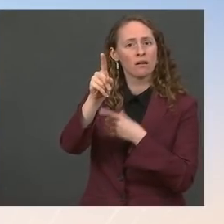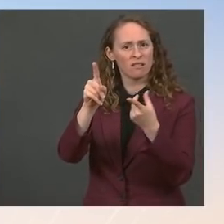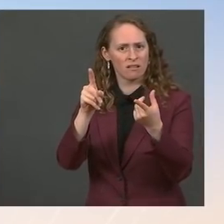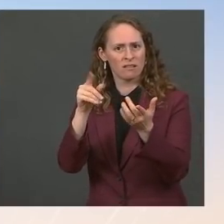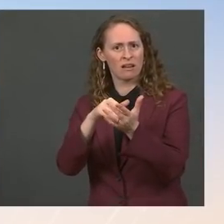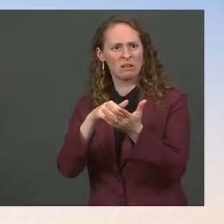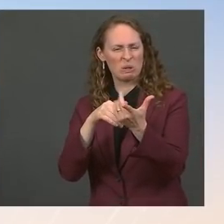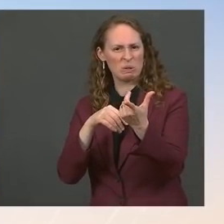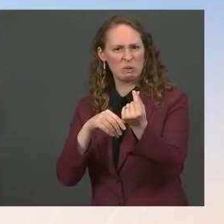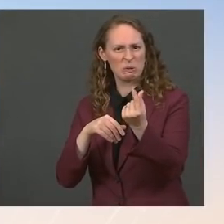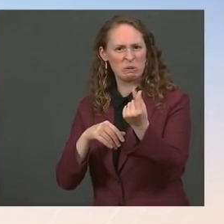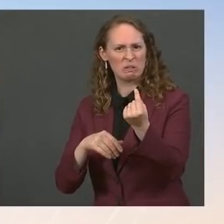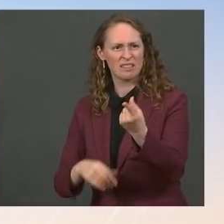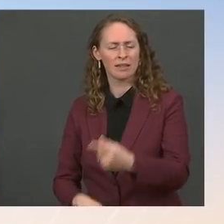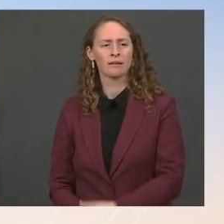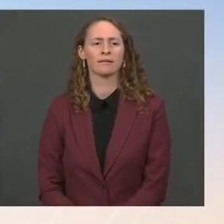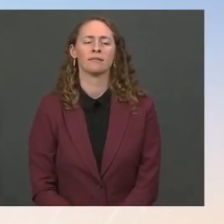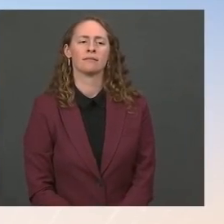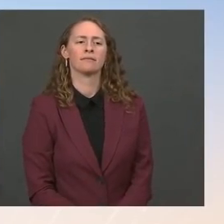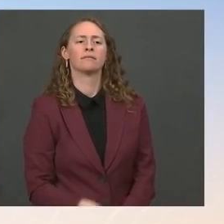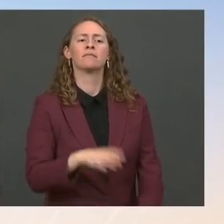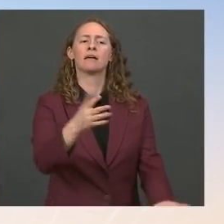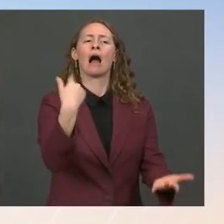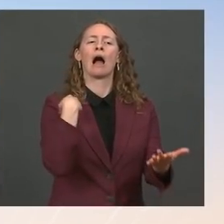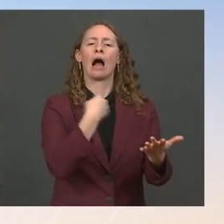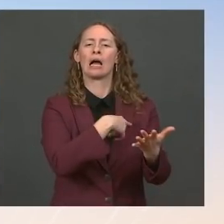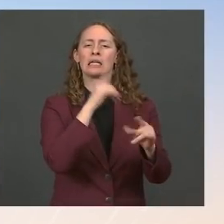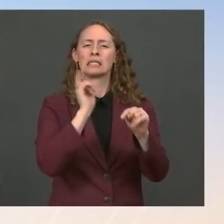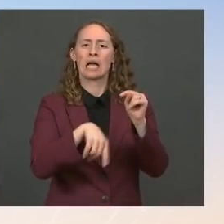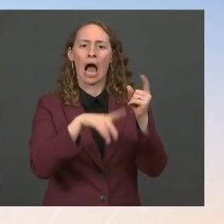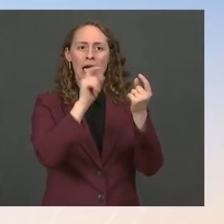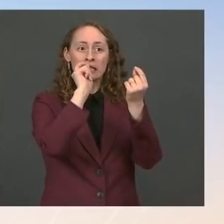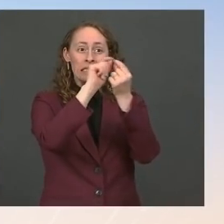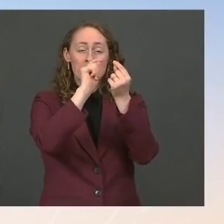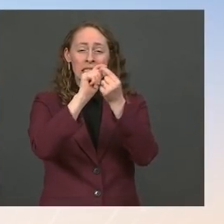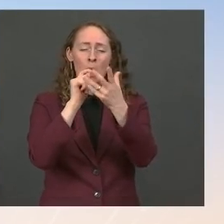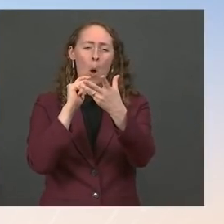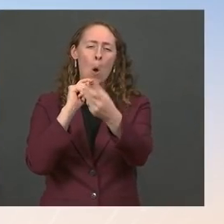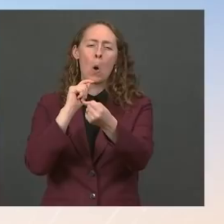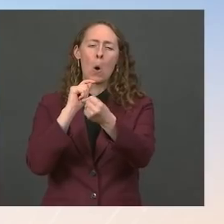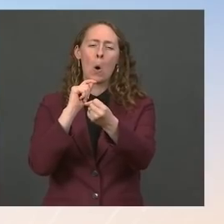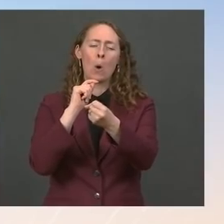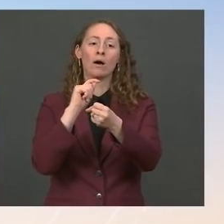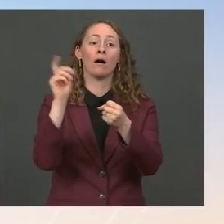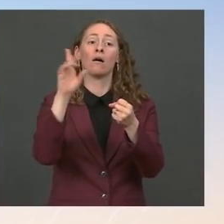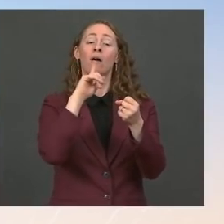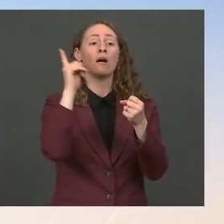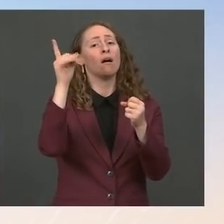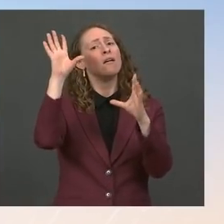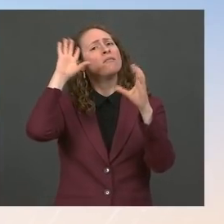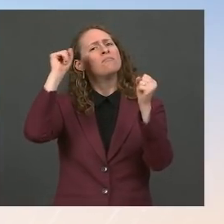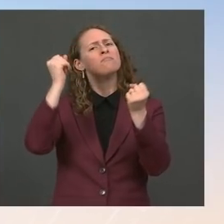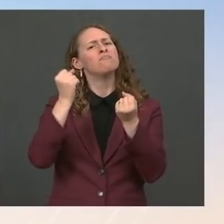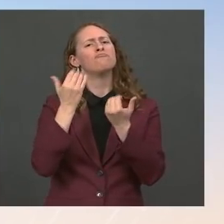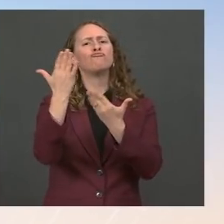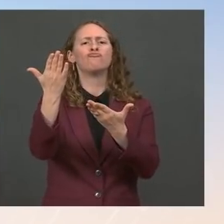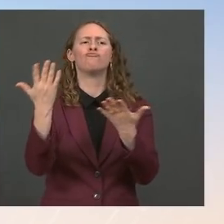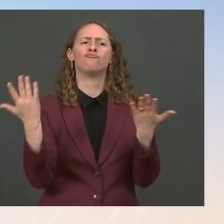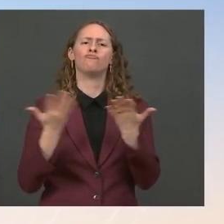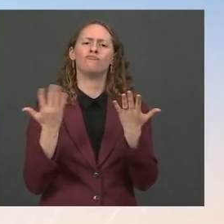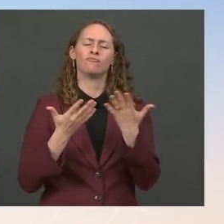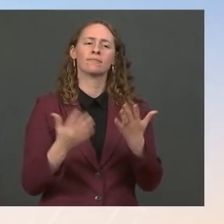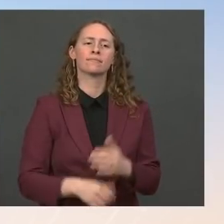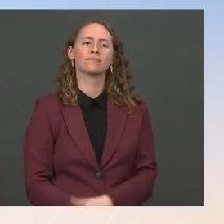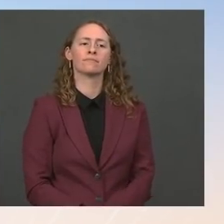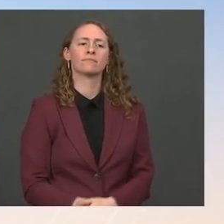out there. I'm not going to speak to every single one of them. We're going to look at a final package. The president proposed an extension of the child tax credit.